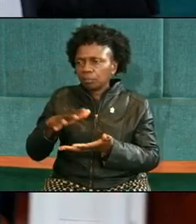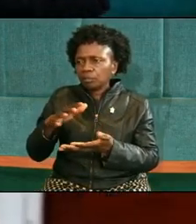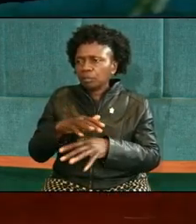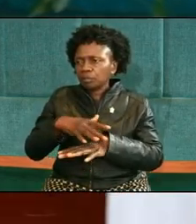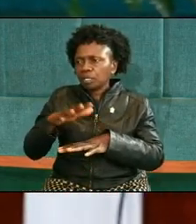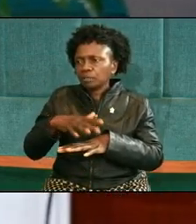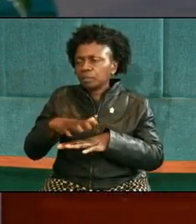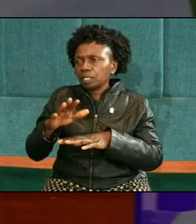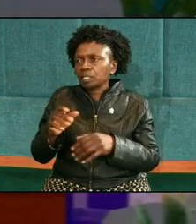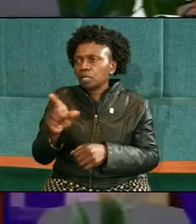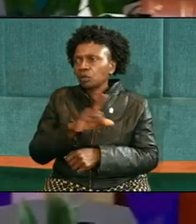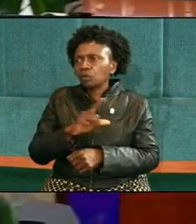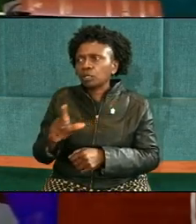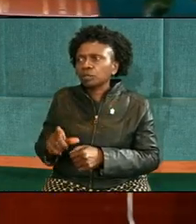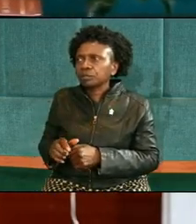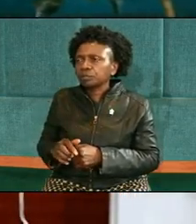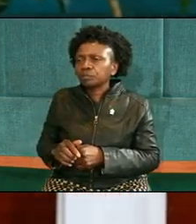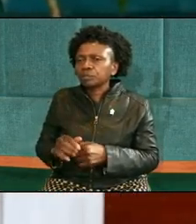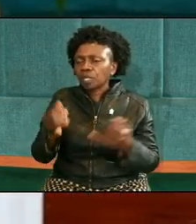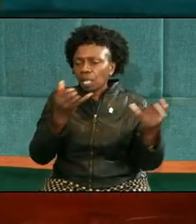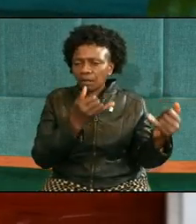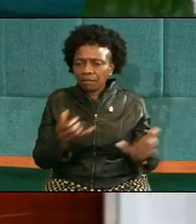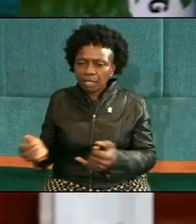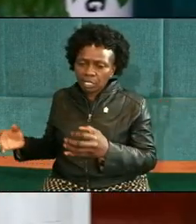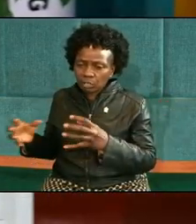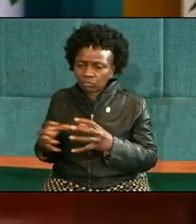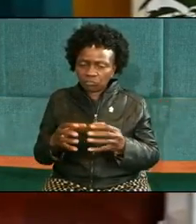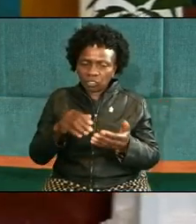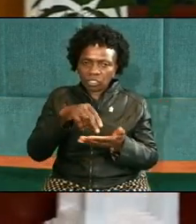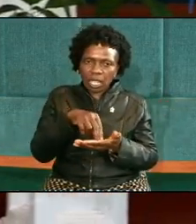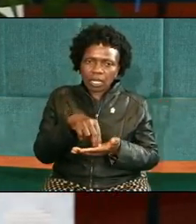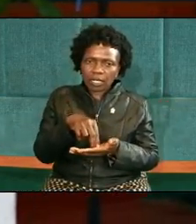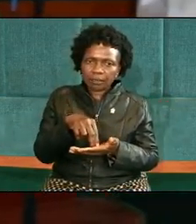Bring your children, come. We invite the congregation to stand.